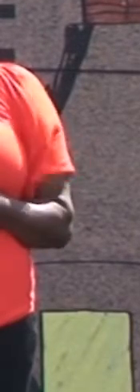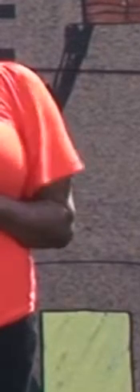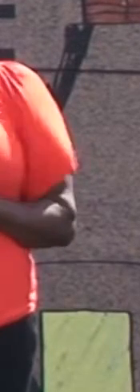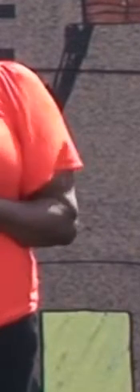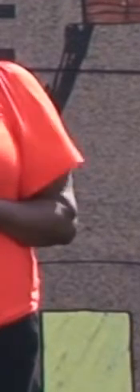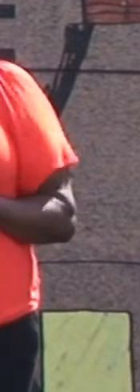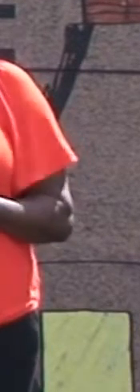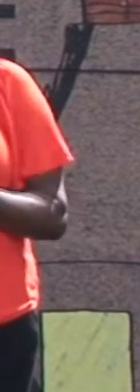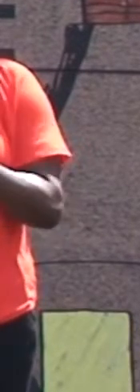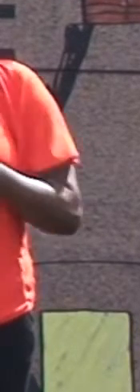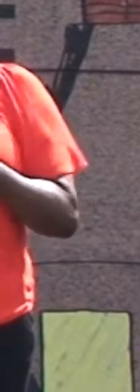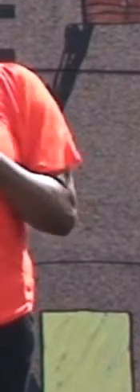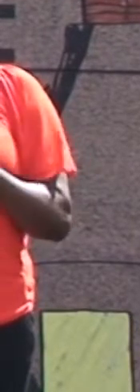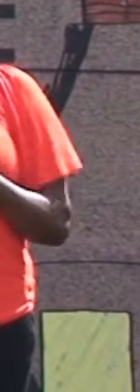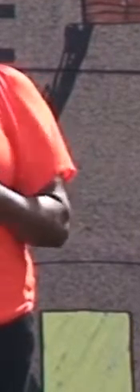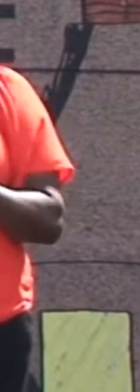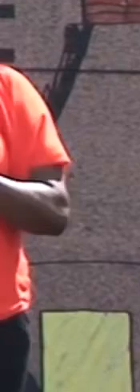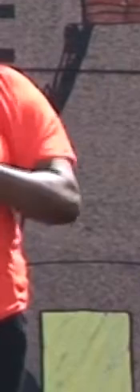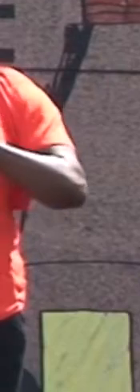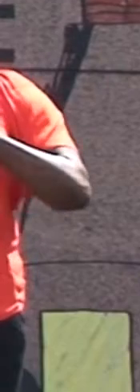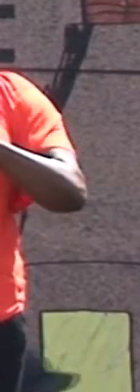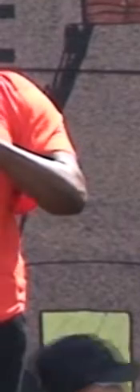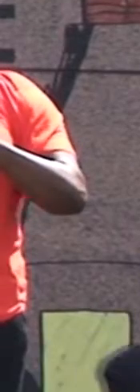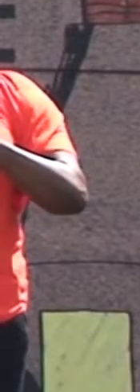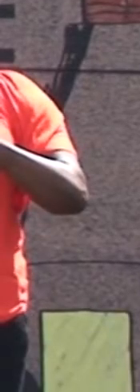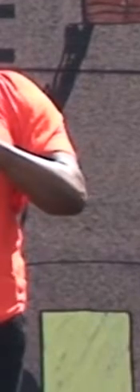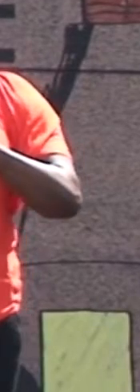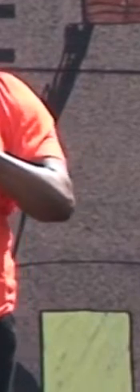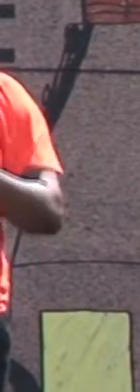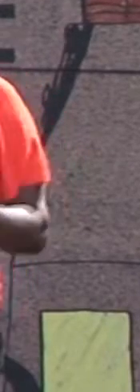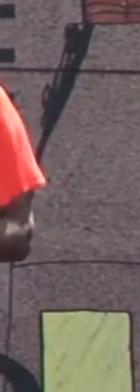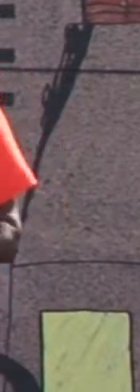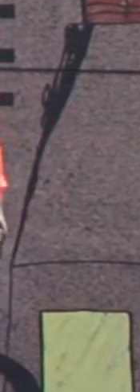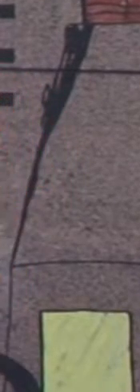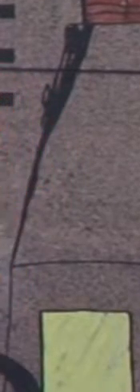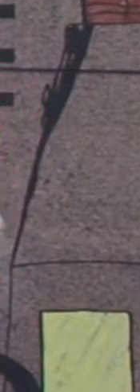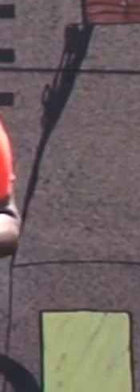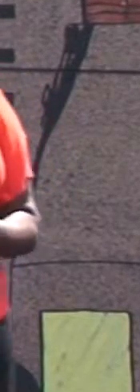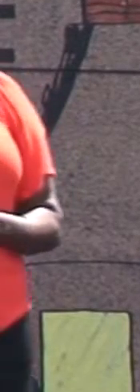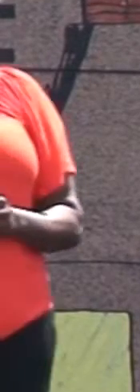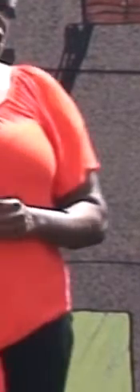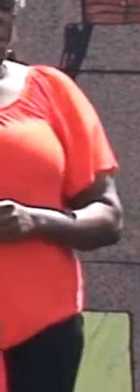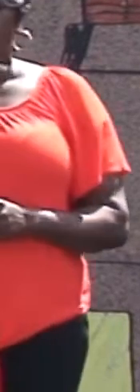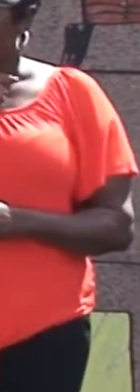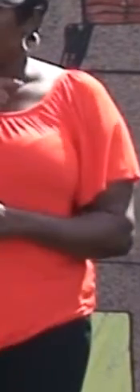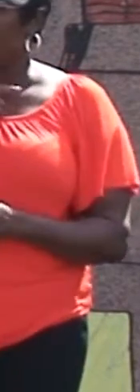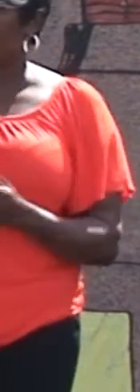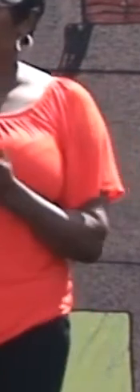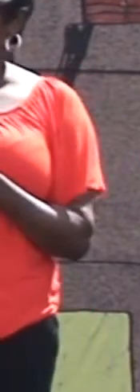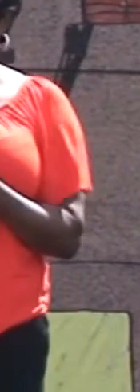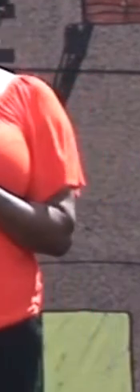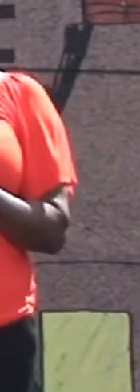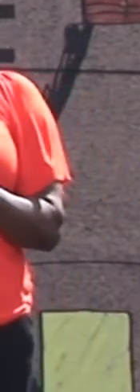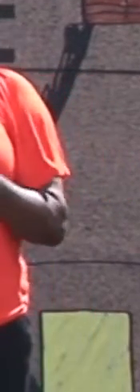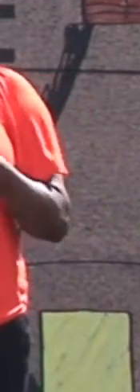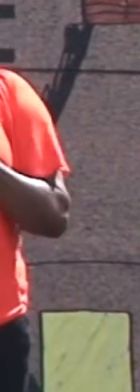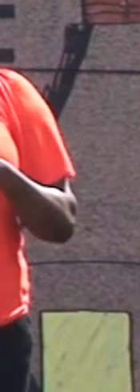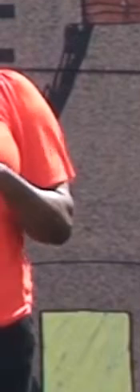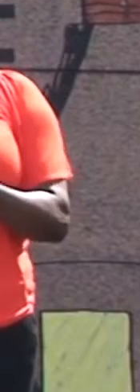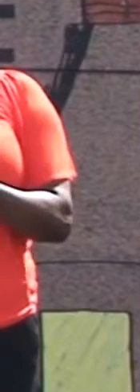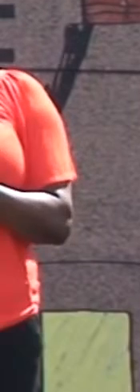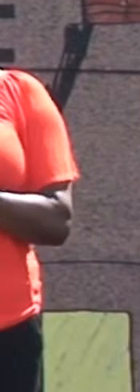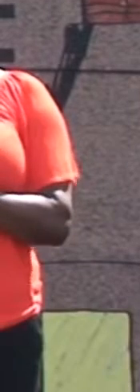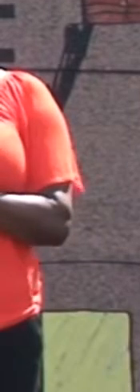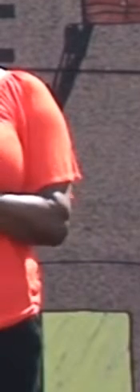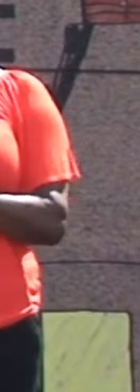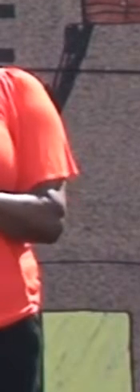take care of our planet. We We create new tools and platforms for people